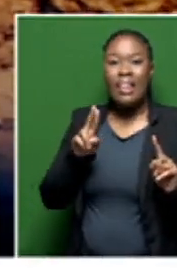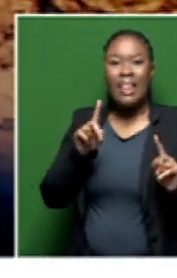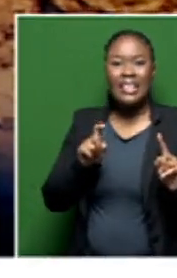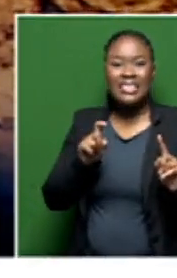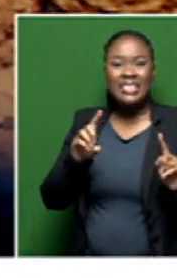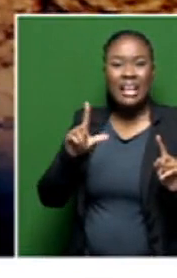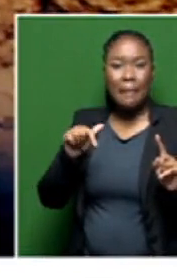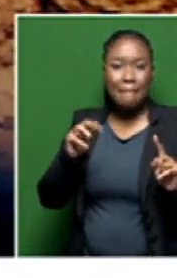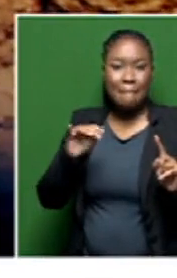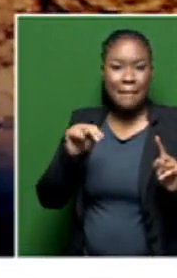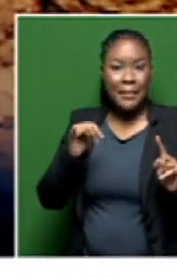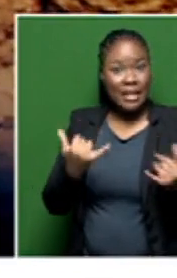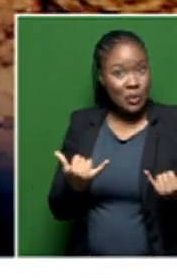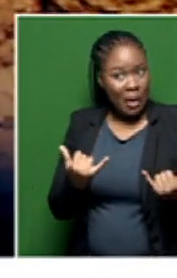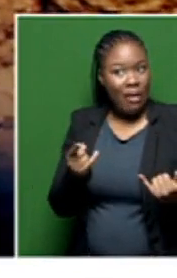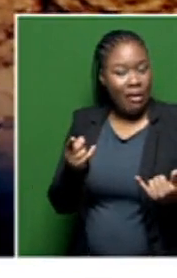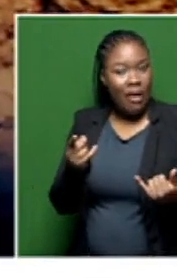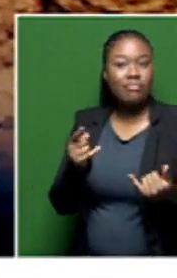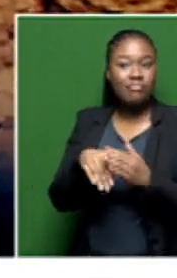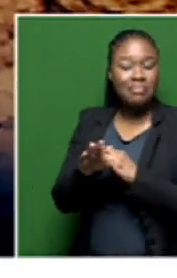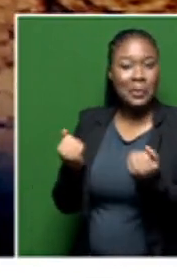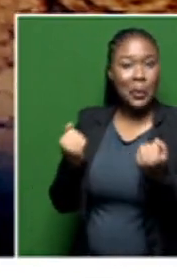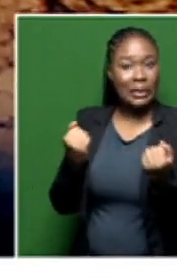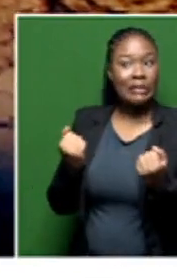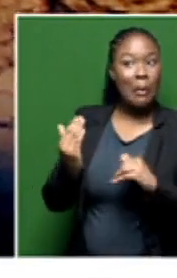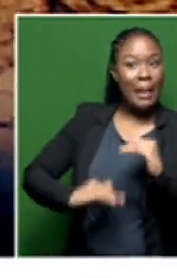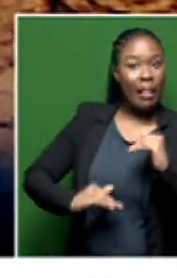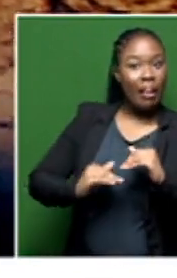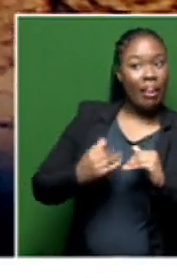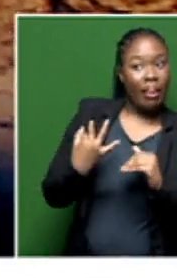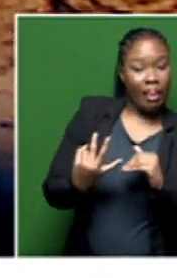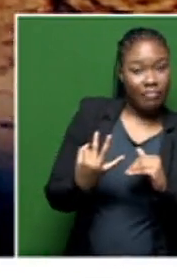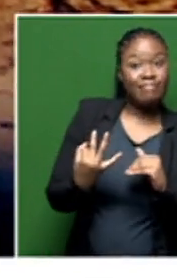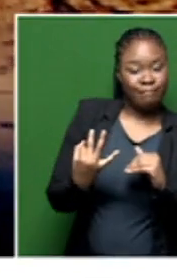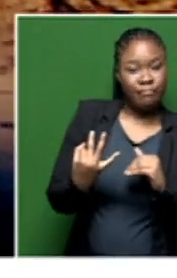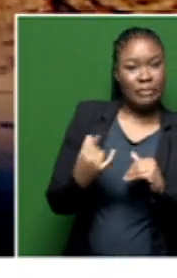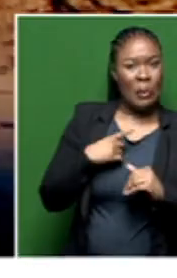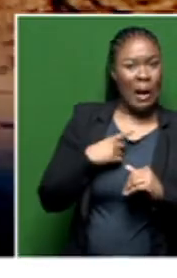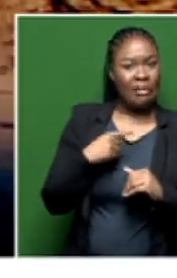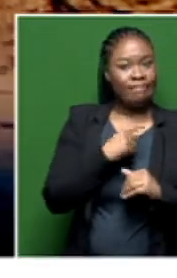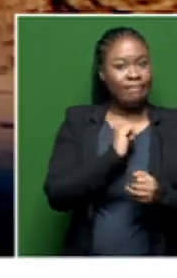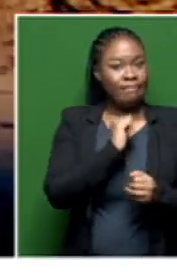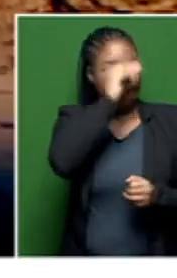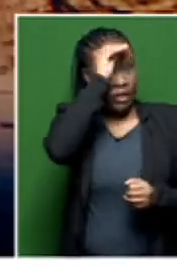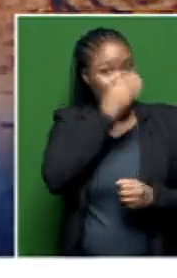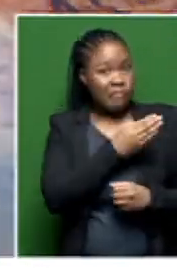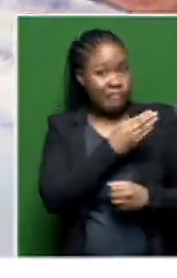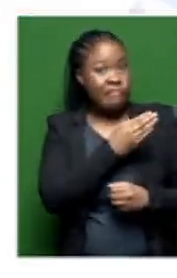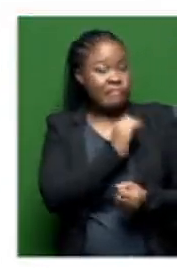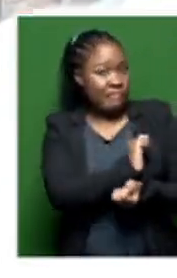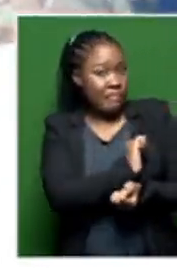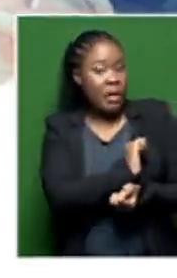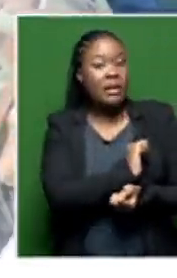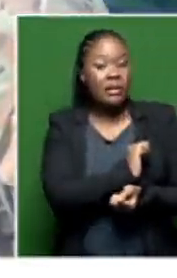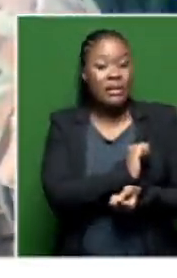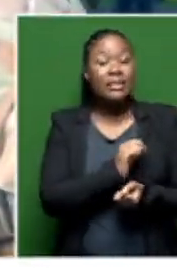Roodepoort Magistrate's Court west of Johannesburg for a bail application today. The case against Lux and Operation Dudula members